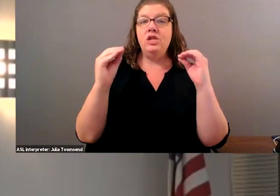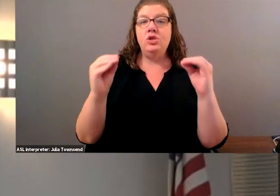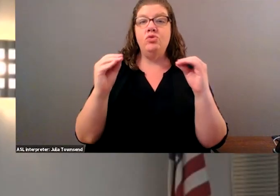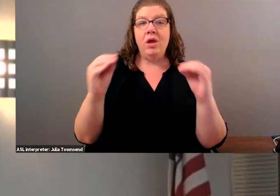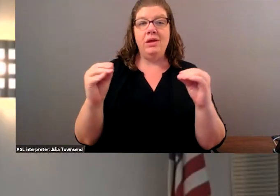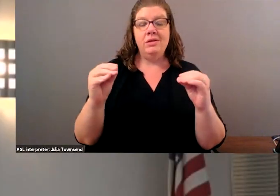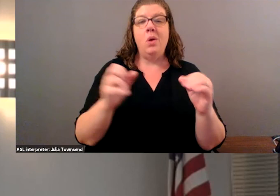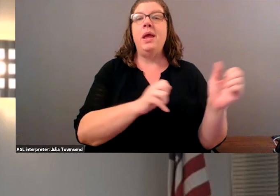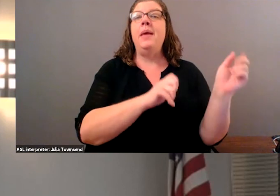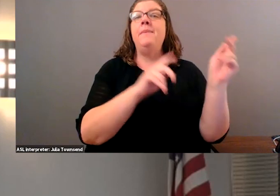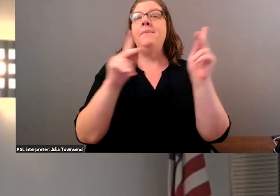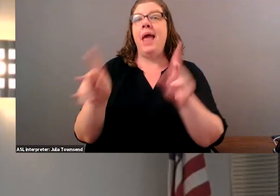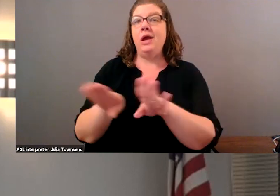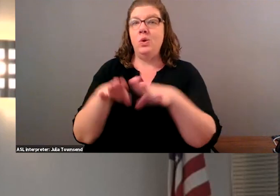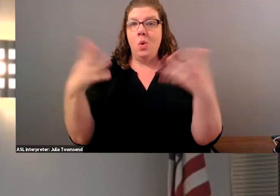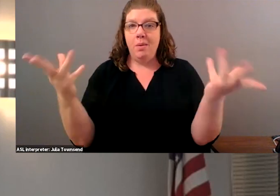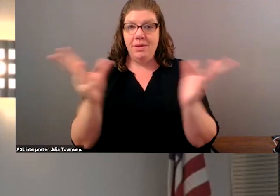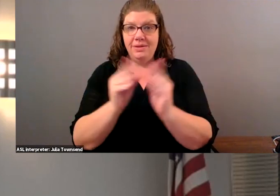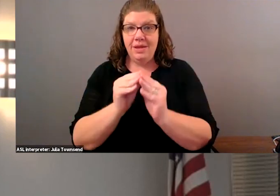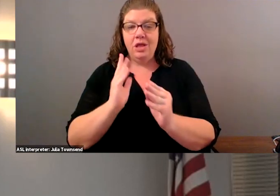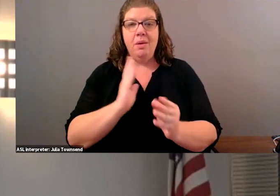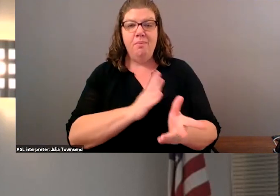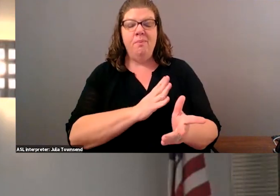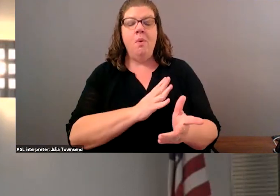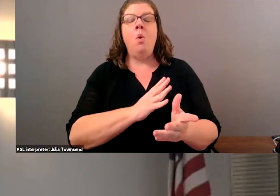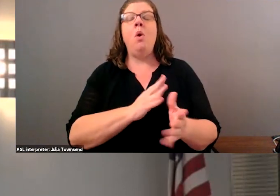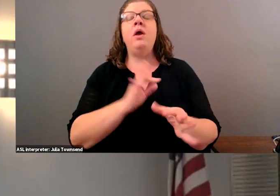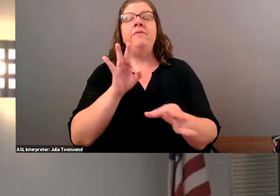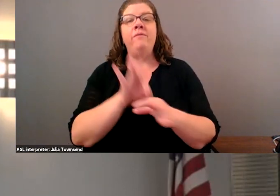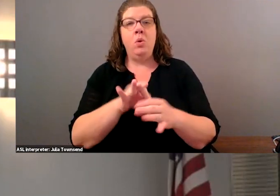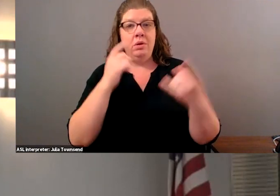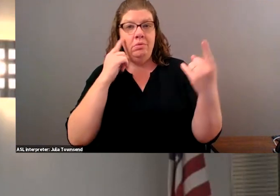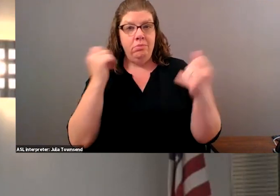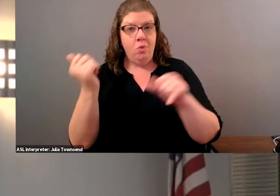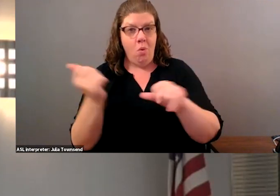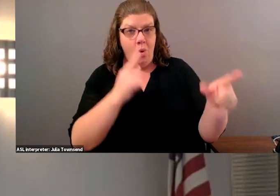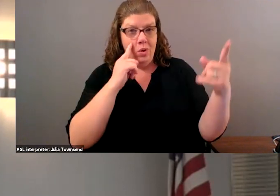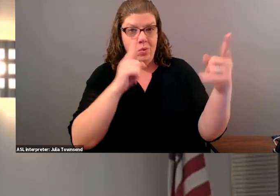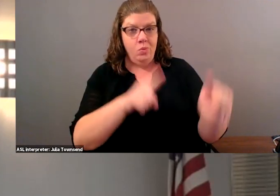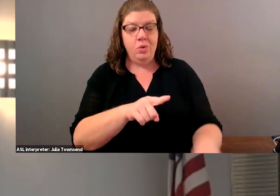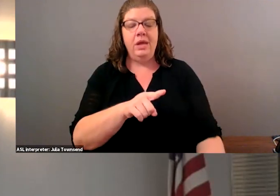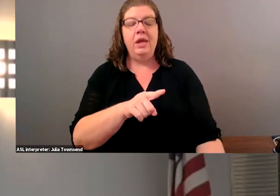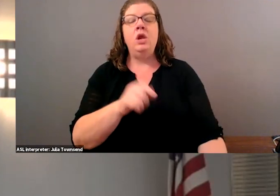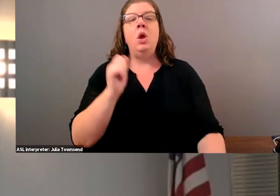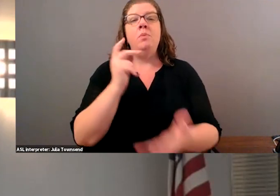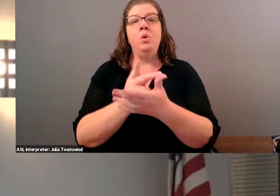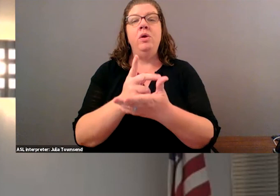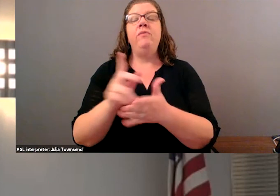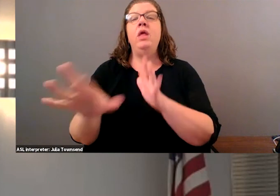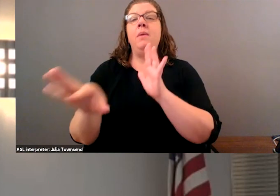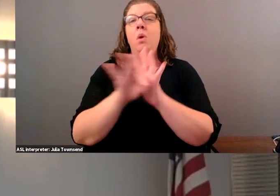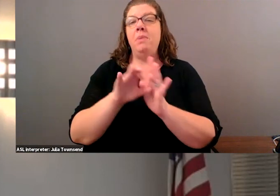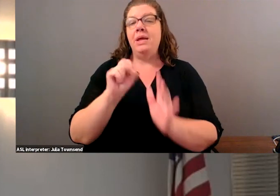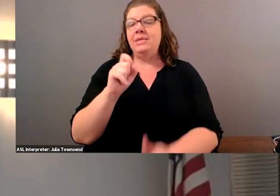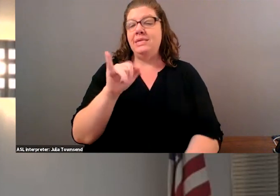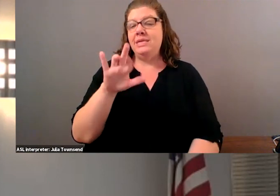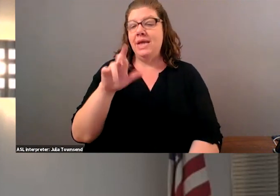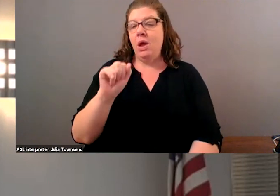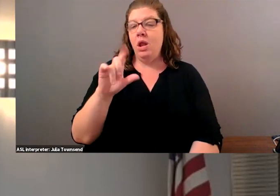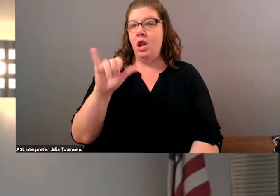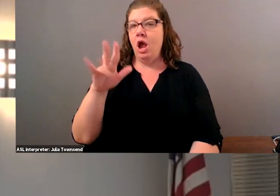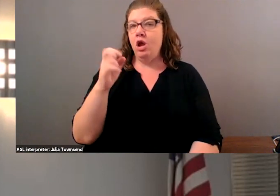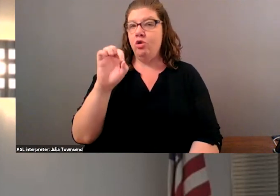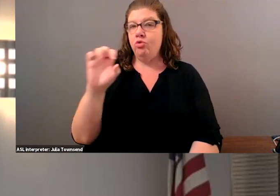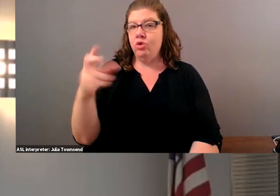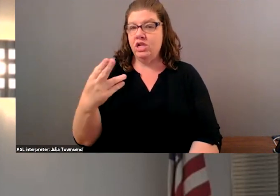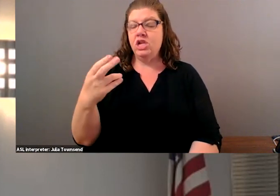Returning back to open session, the board voted unanimously to approve the appointment of Sierra Loffridge as the Executive Director